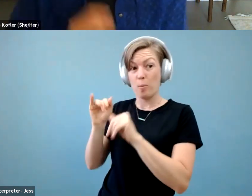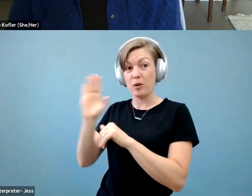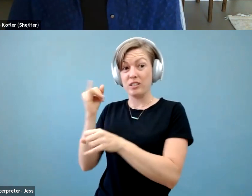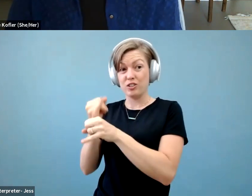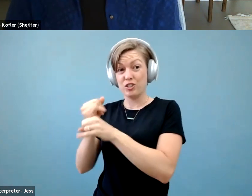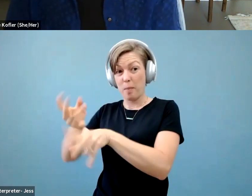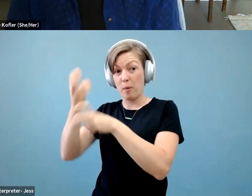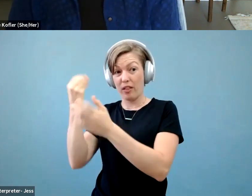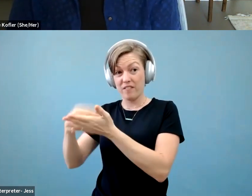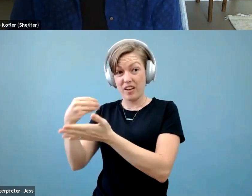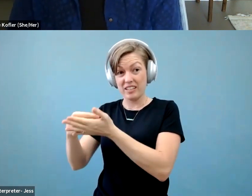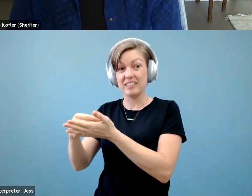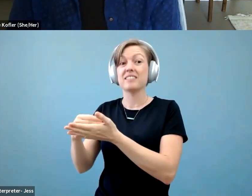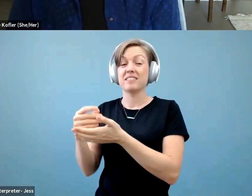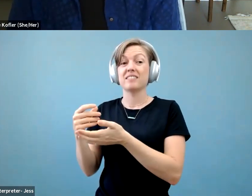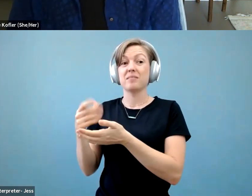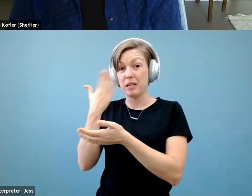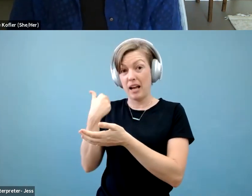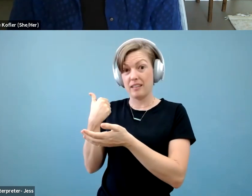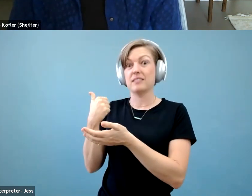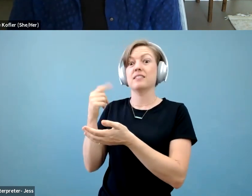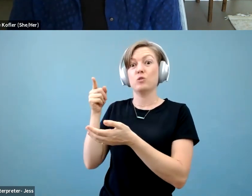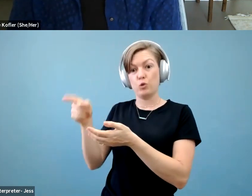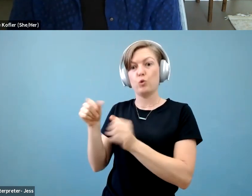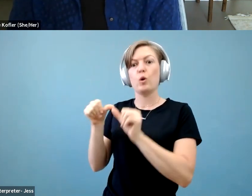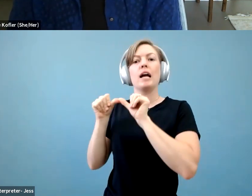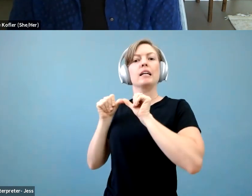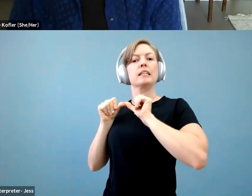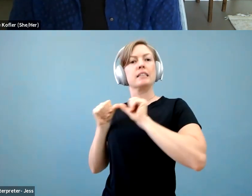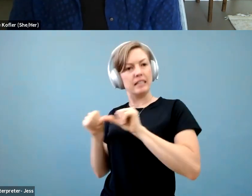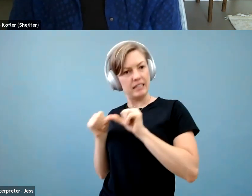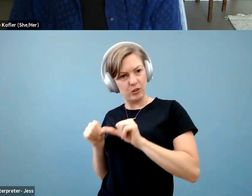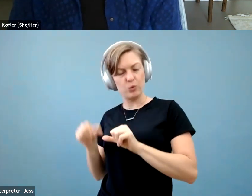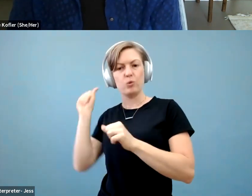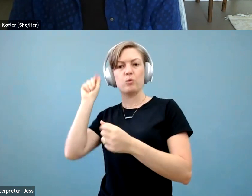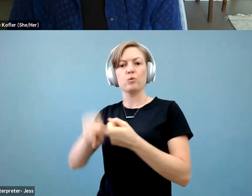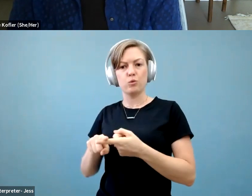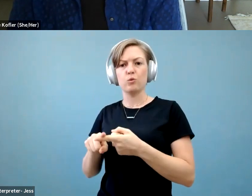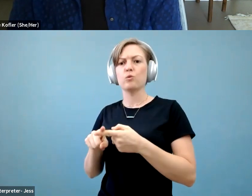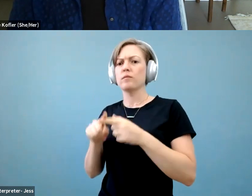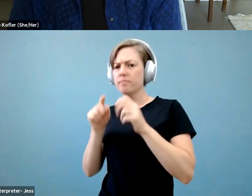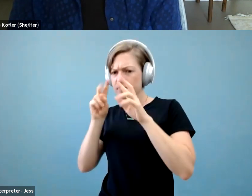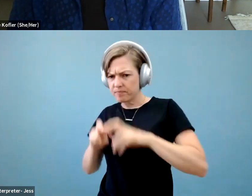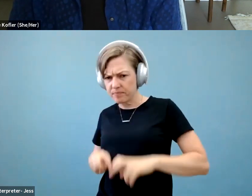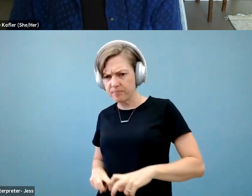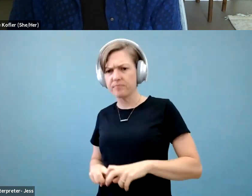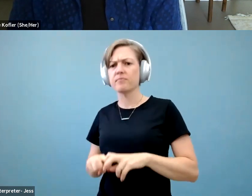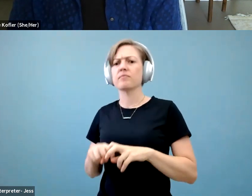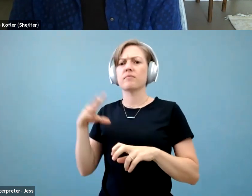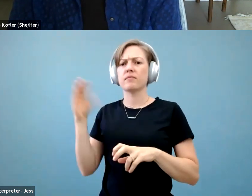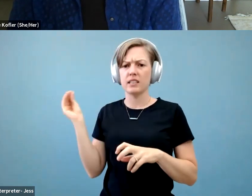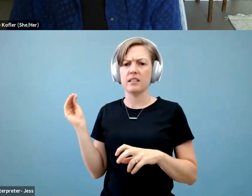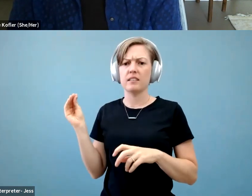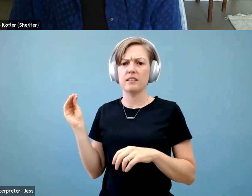your funding because you continue to hammer on